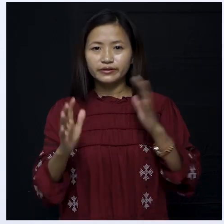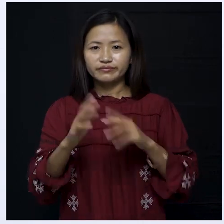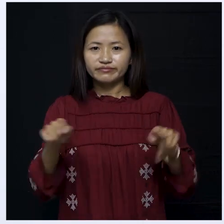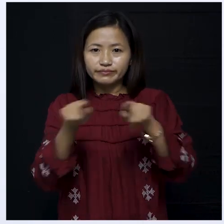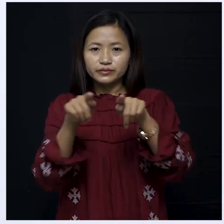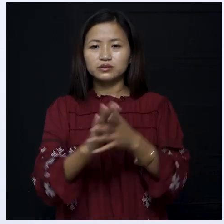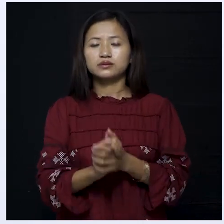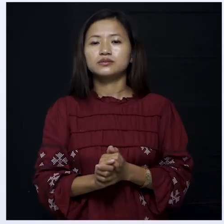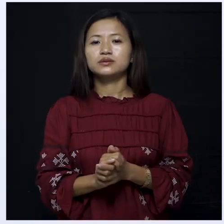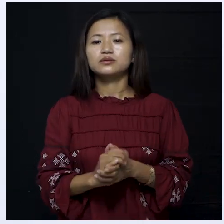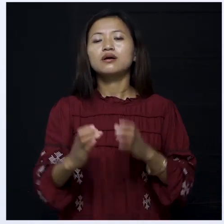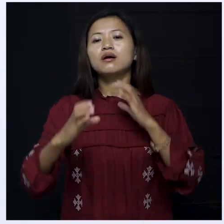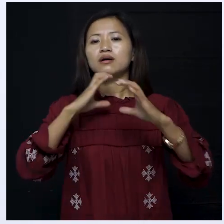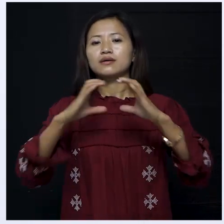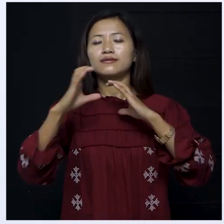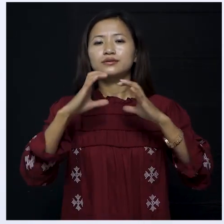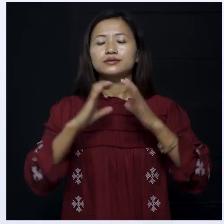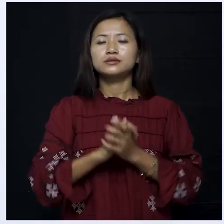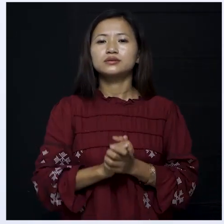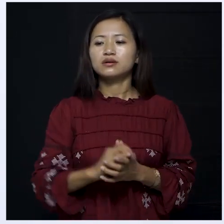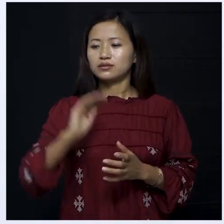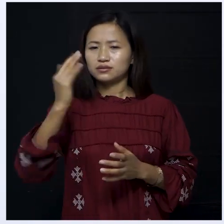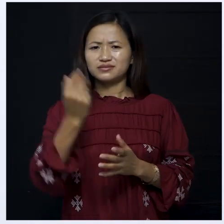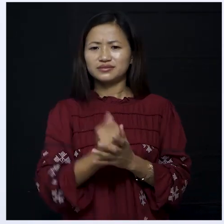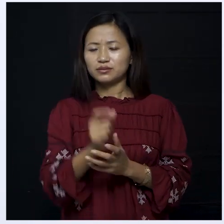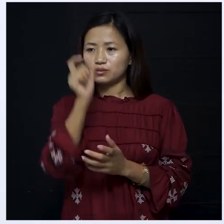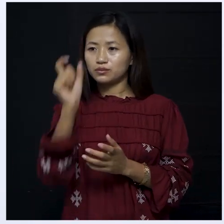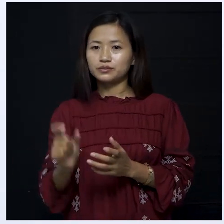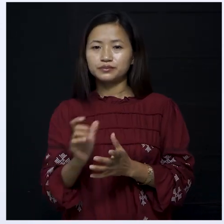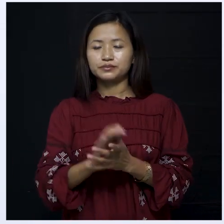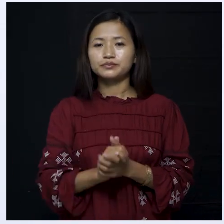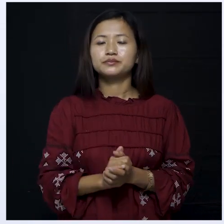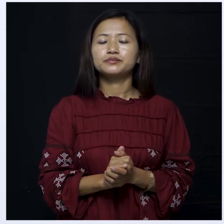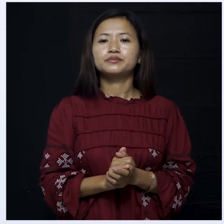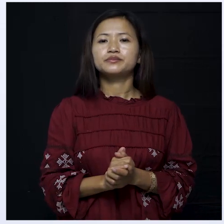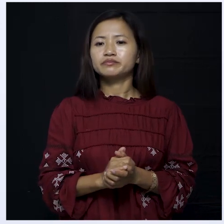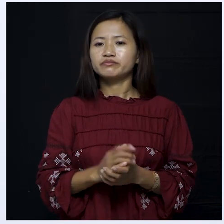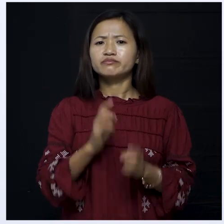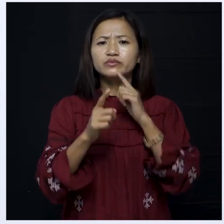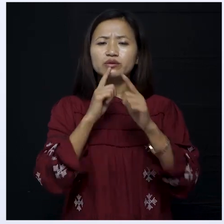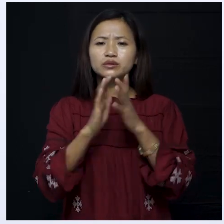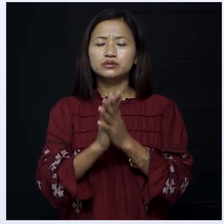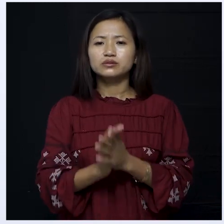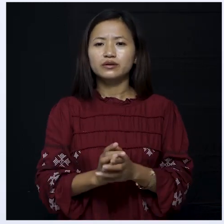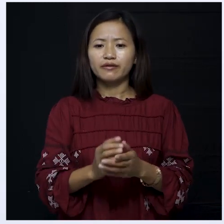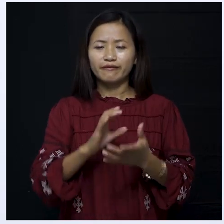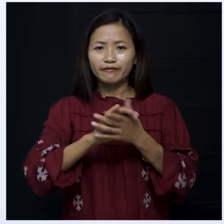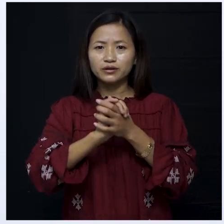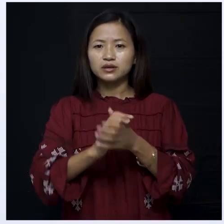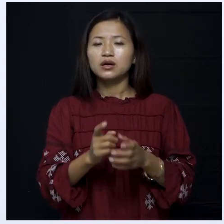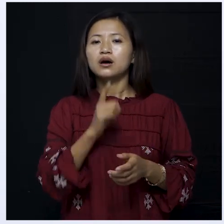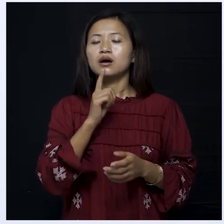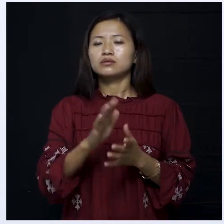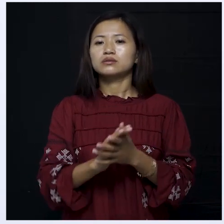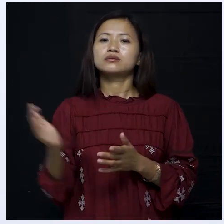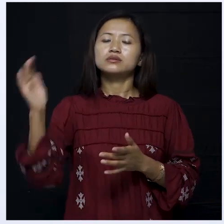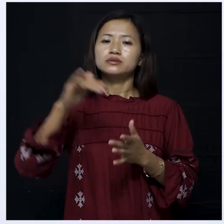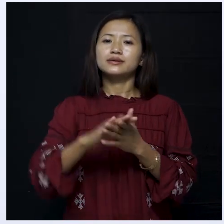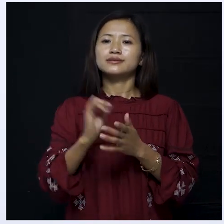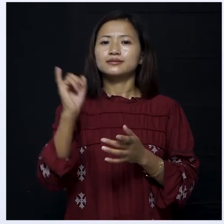in the conversation. Let's say that you are talking to a friend and your friend said, I would call you at 6